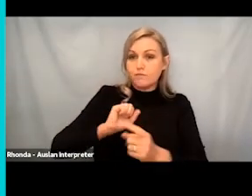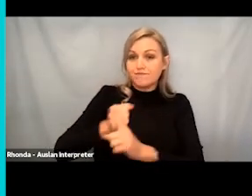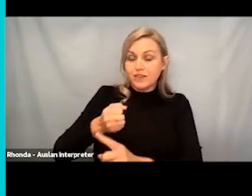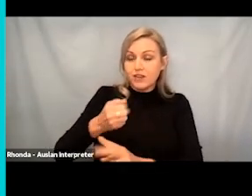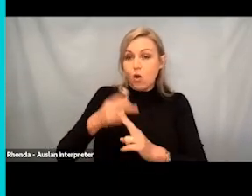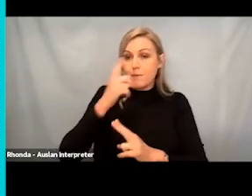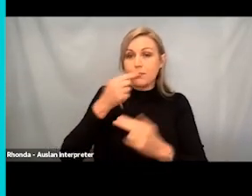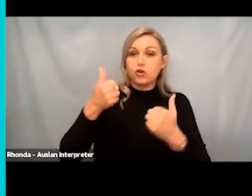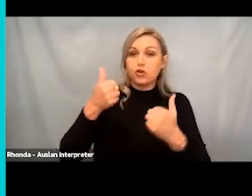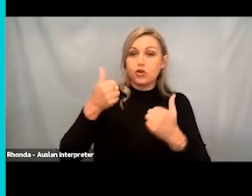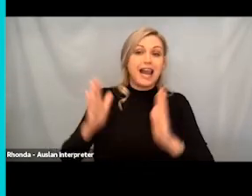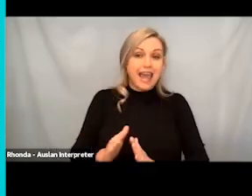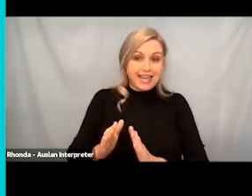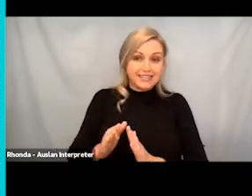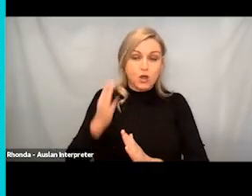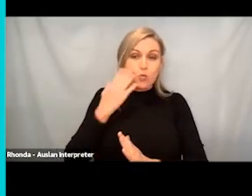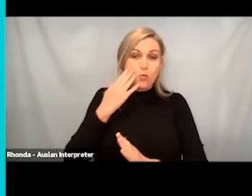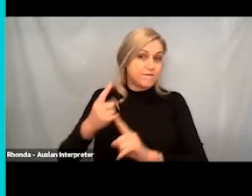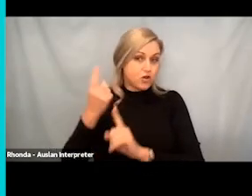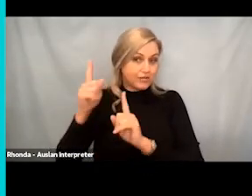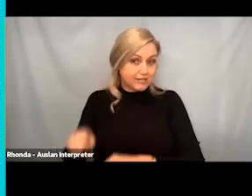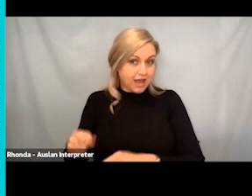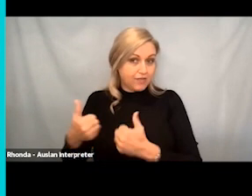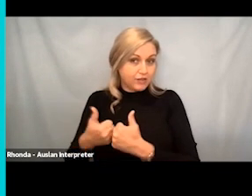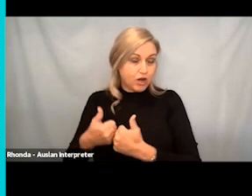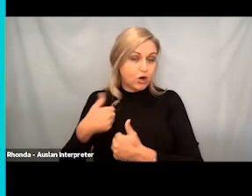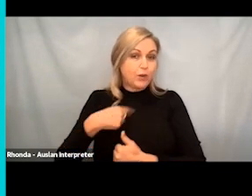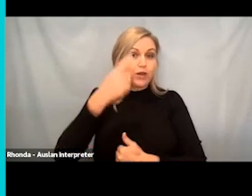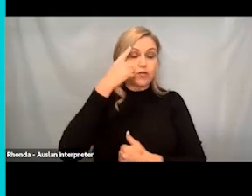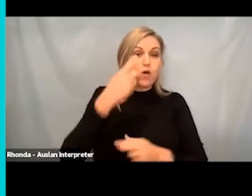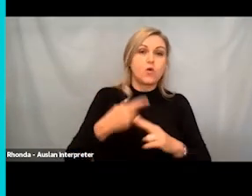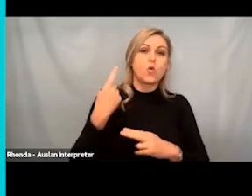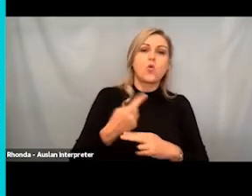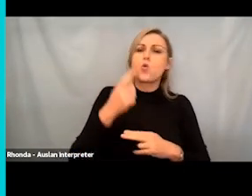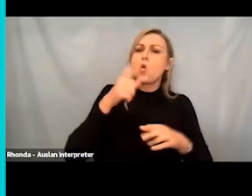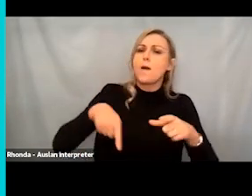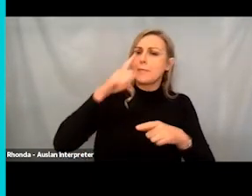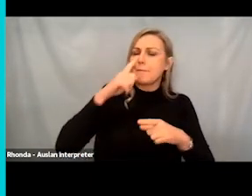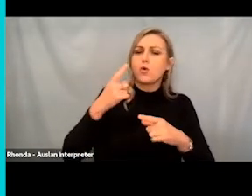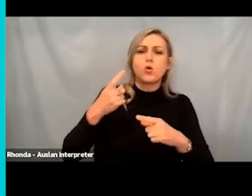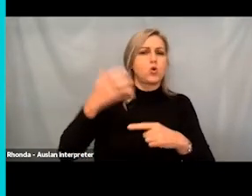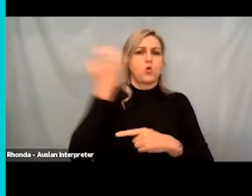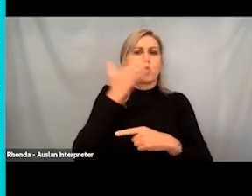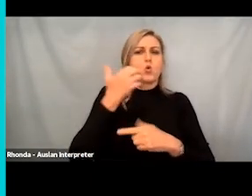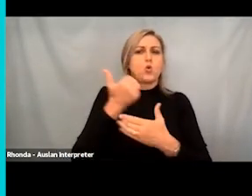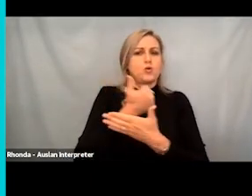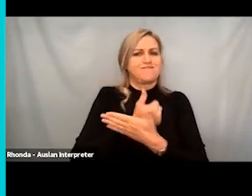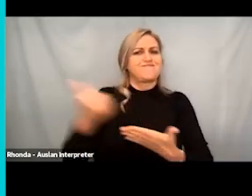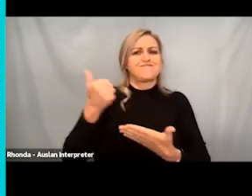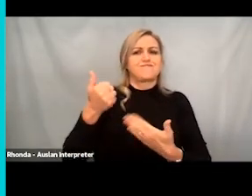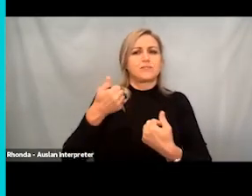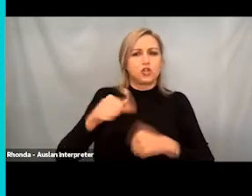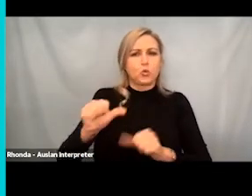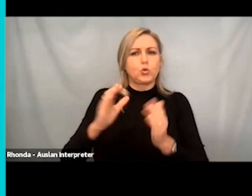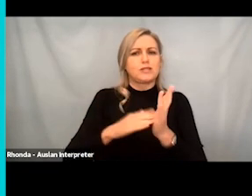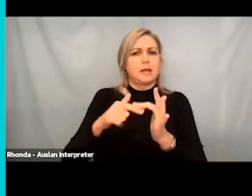less at baseline, we felt it was this more severely disordered population that the